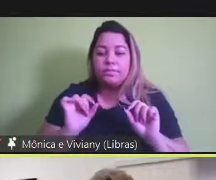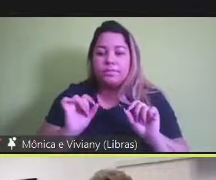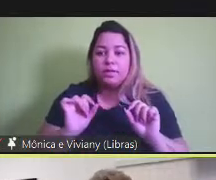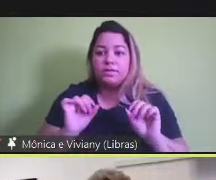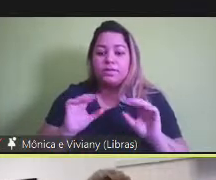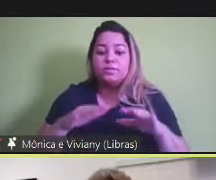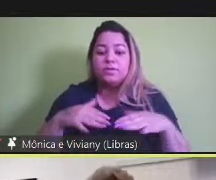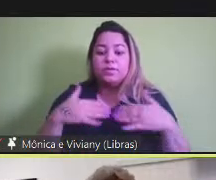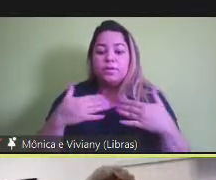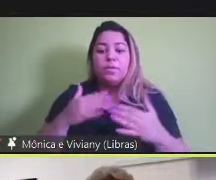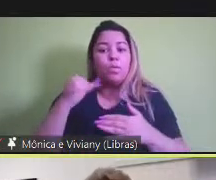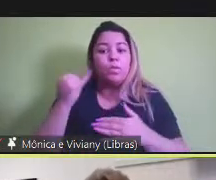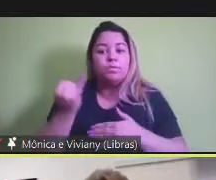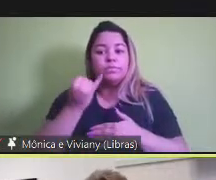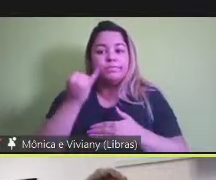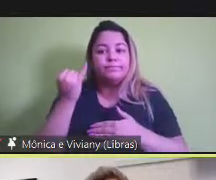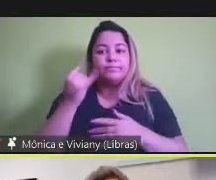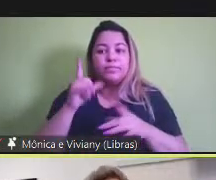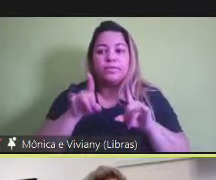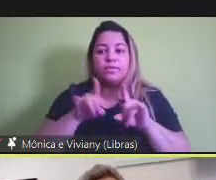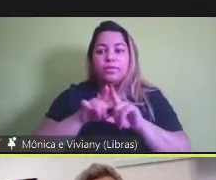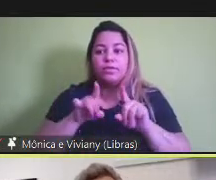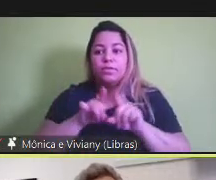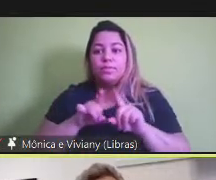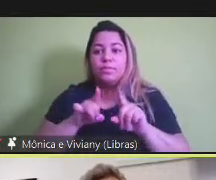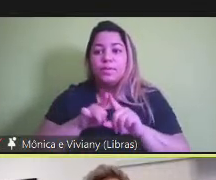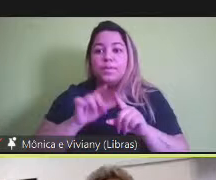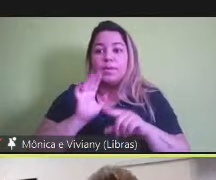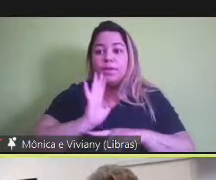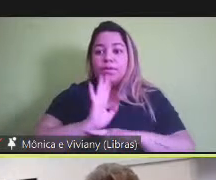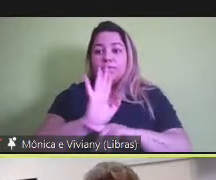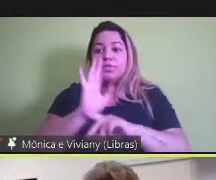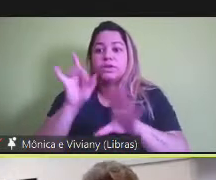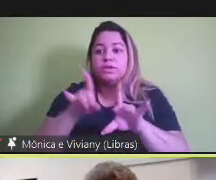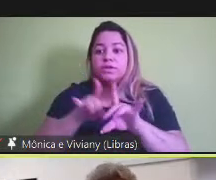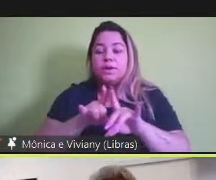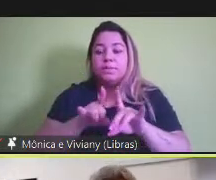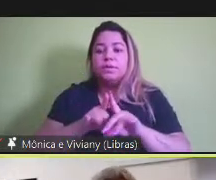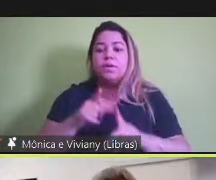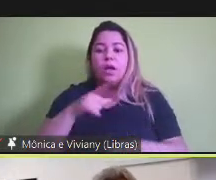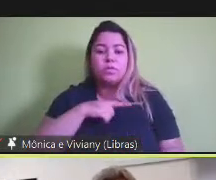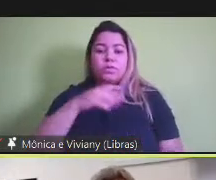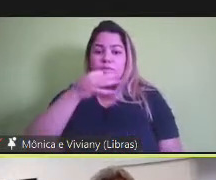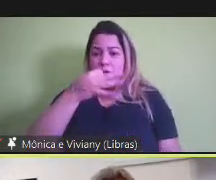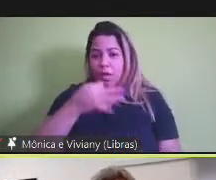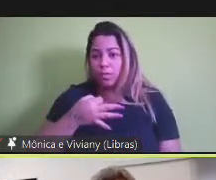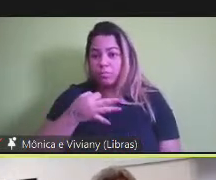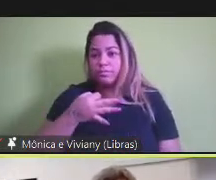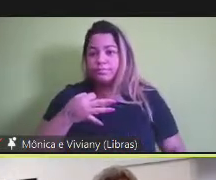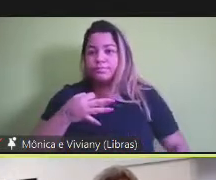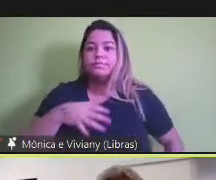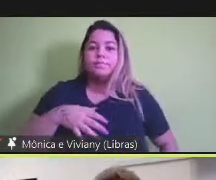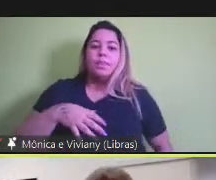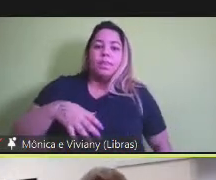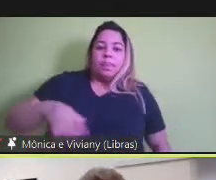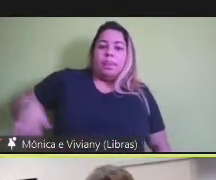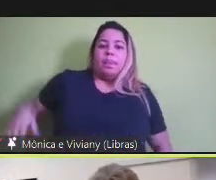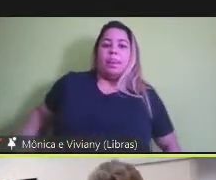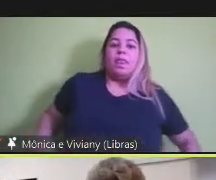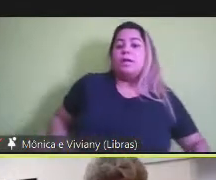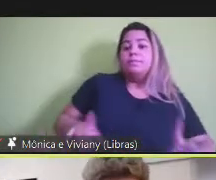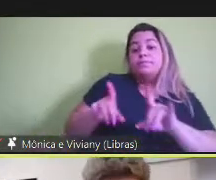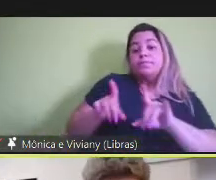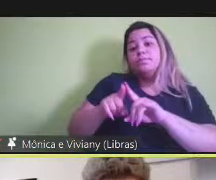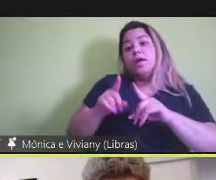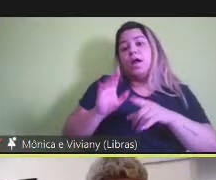said before. And a fundamental thing too for collaboration, and here I understand collaboration what? Collaboration is